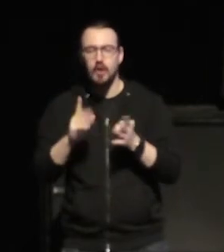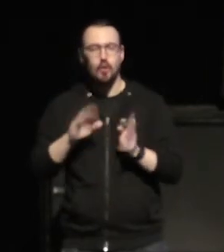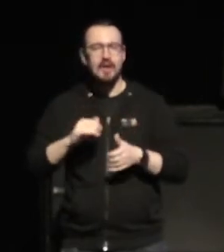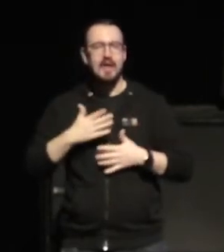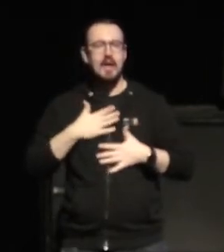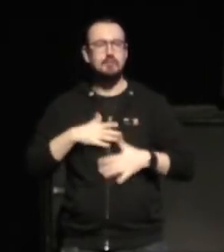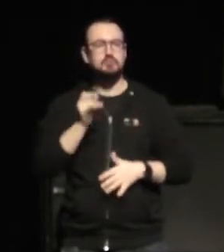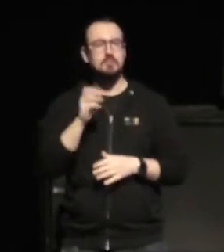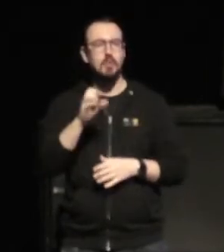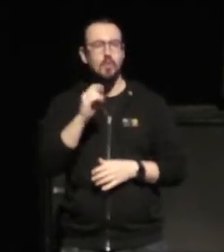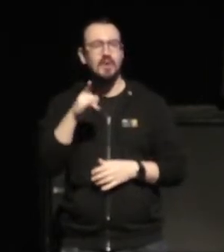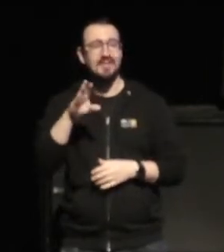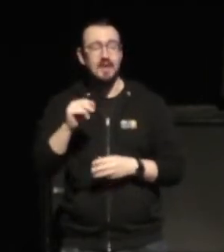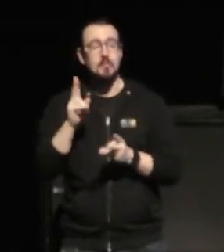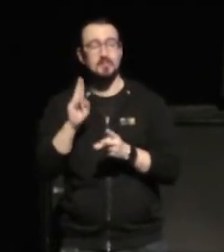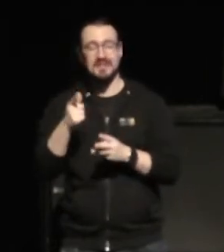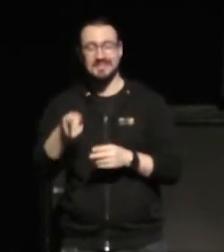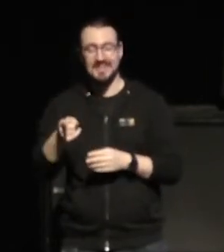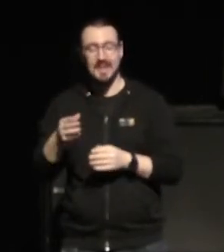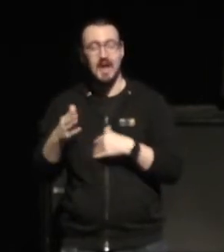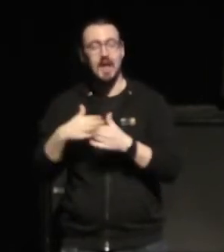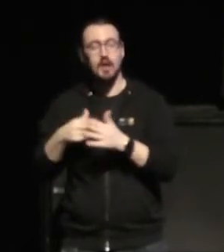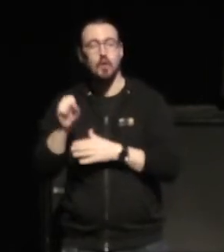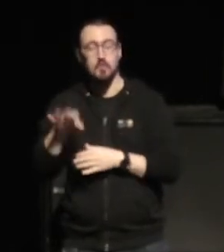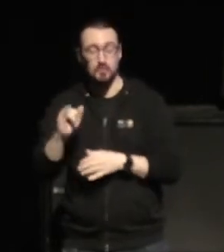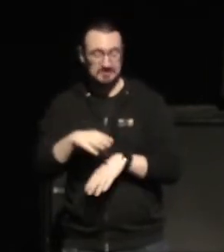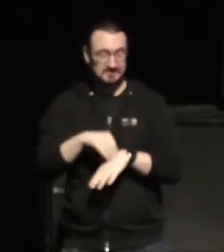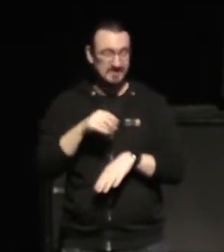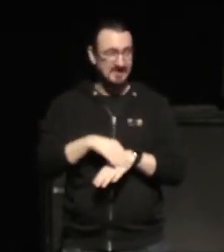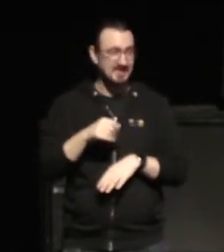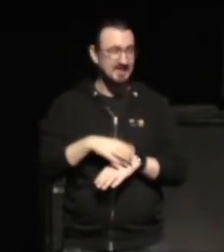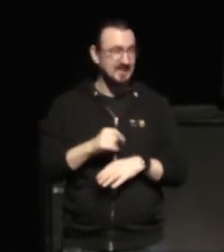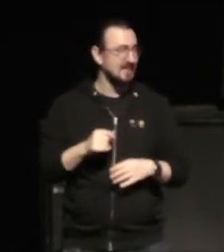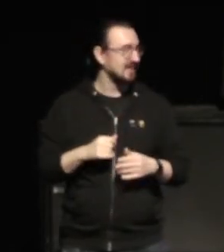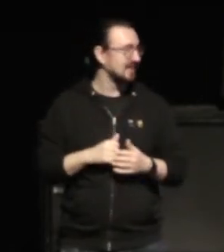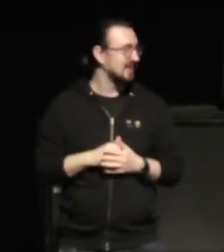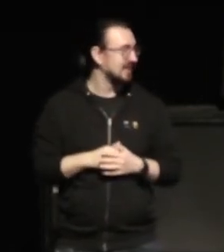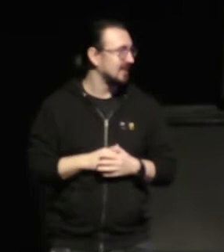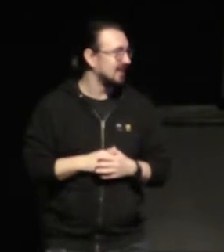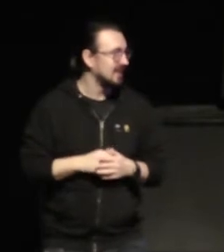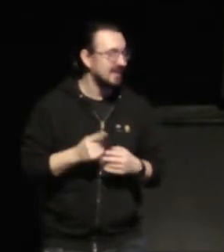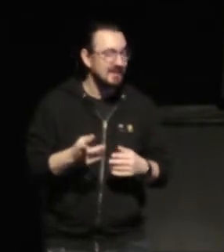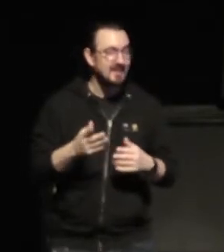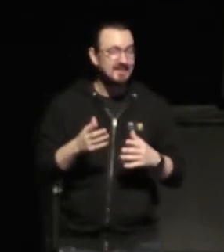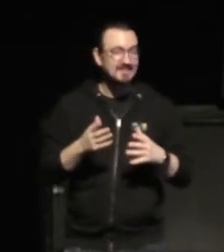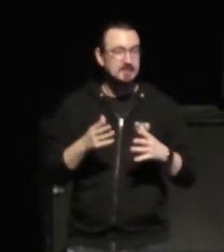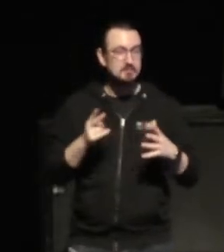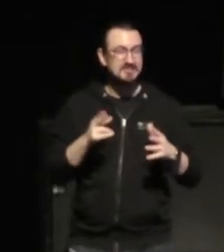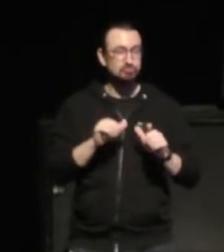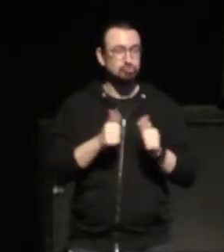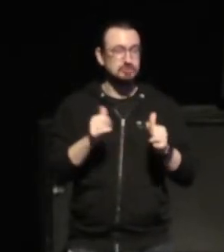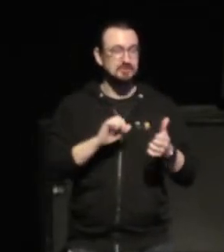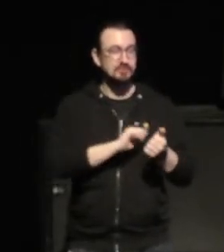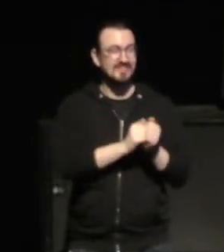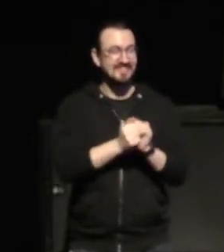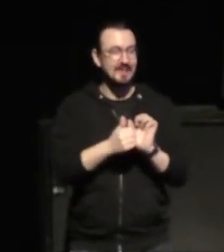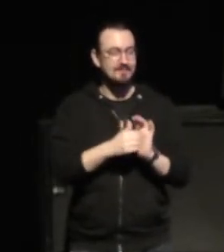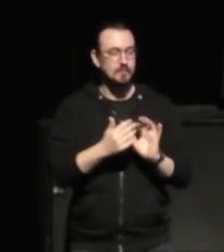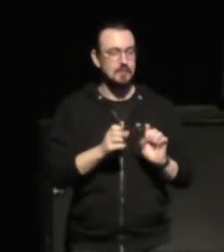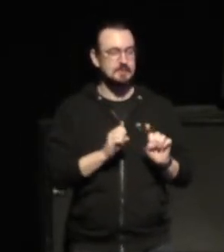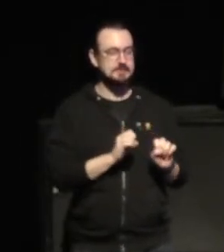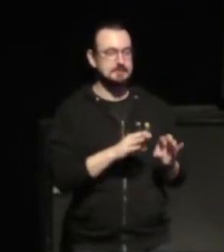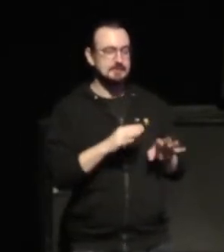oils. So that is like basically what it's all about. And in Sweden, the greatest change here is to move away